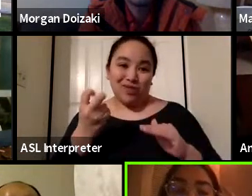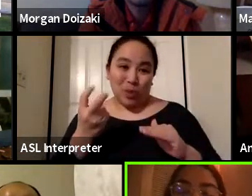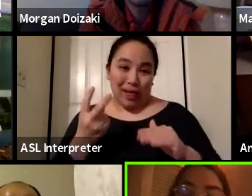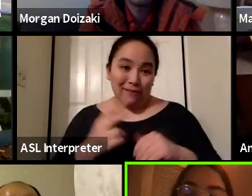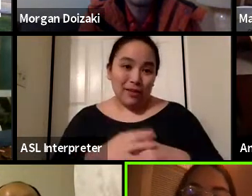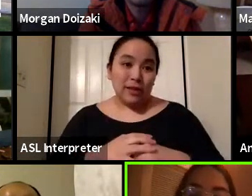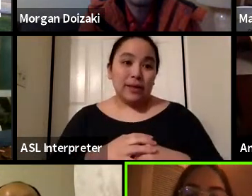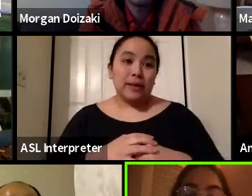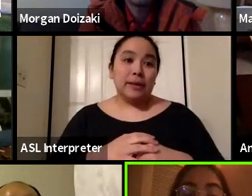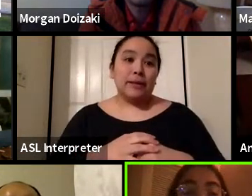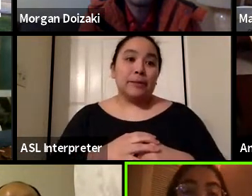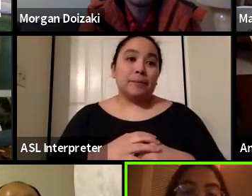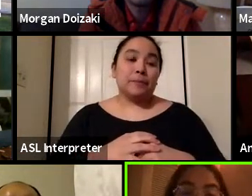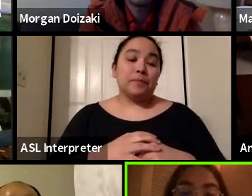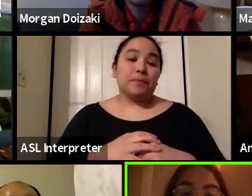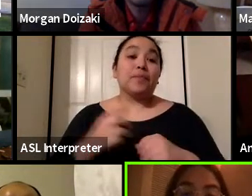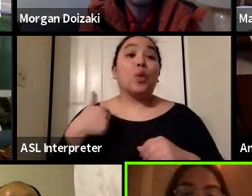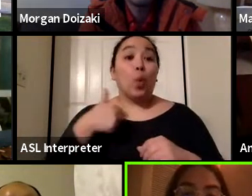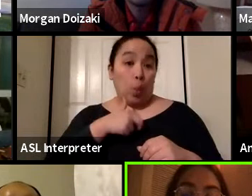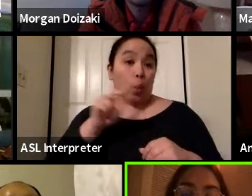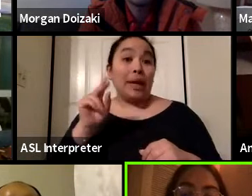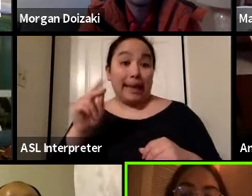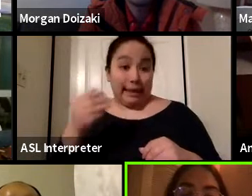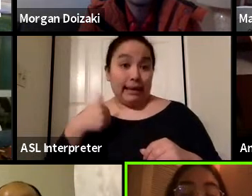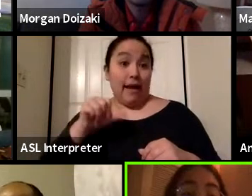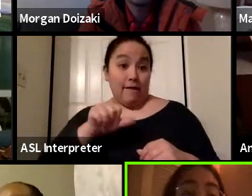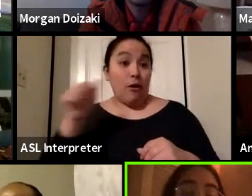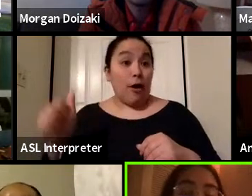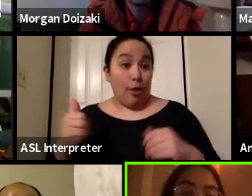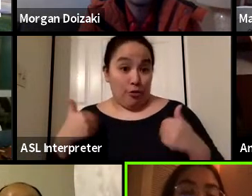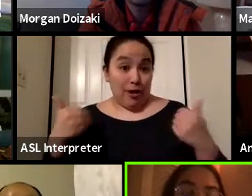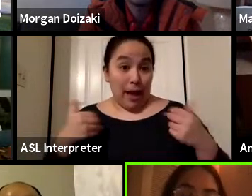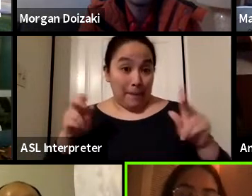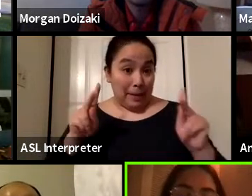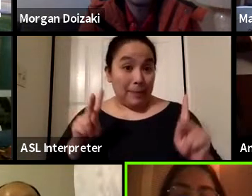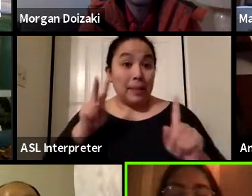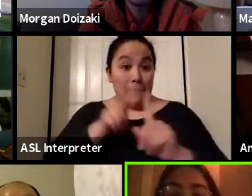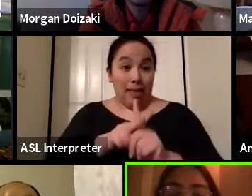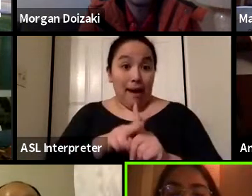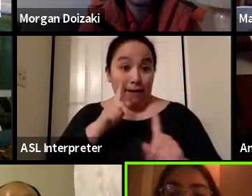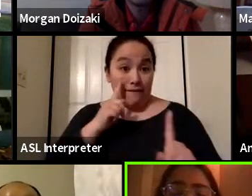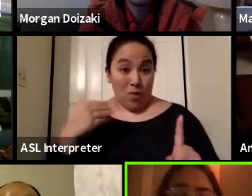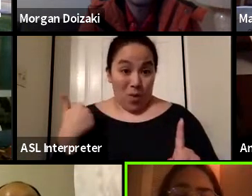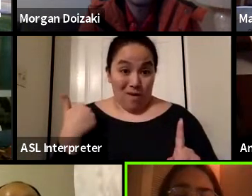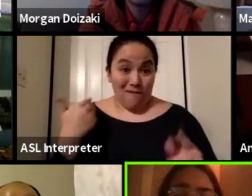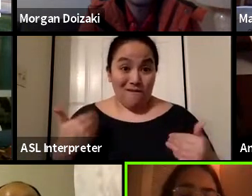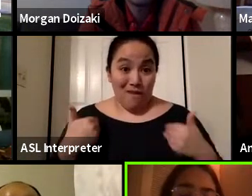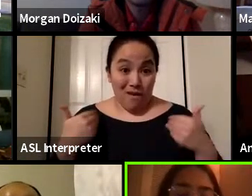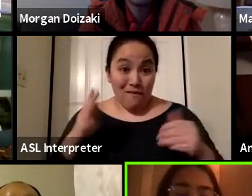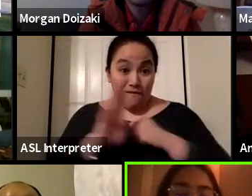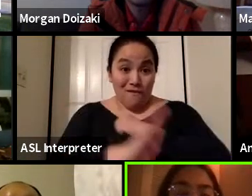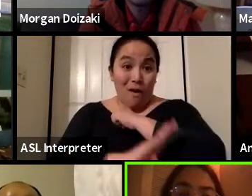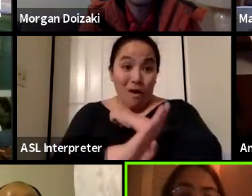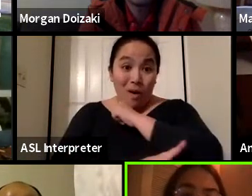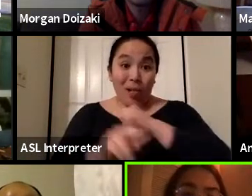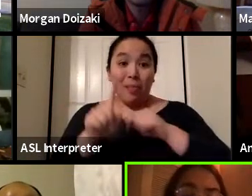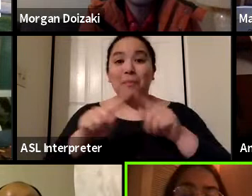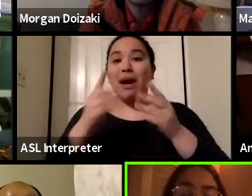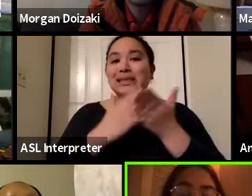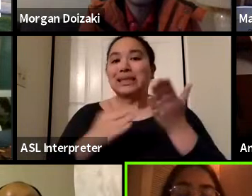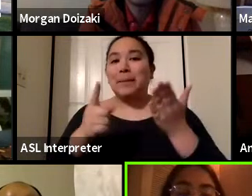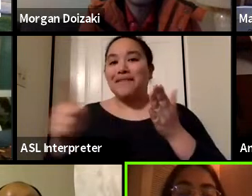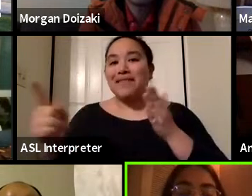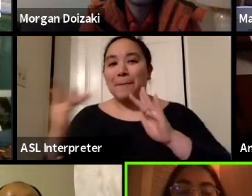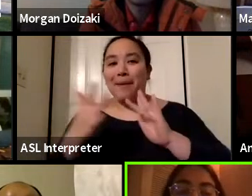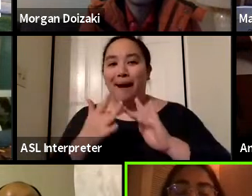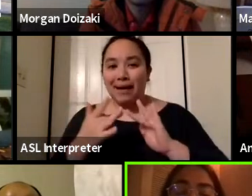goal. And we did have other young people apply in the fall. Unfortunately, a few of them contacted me to